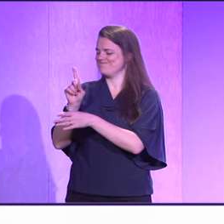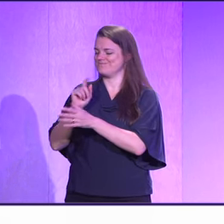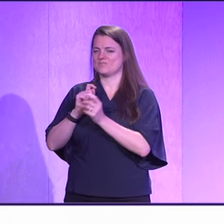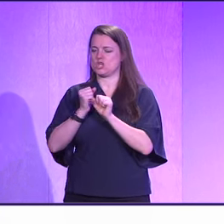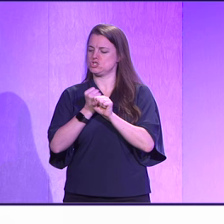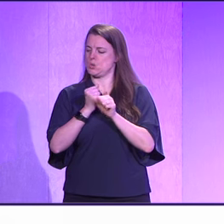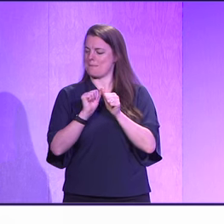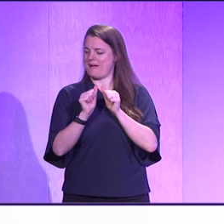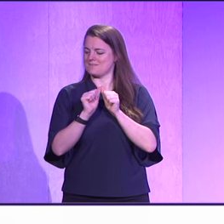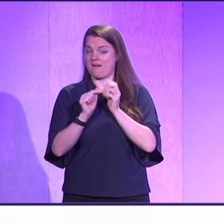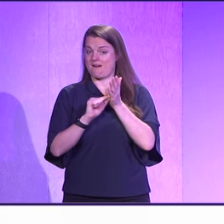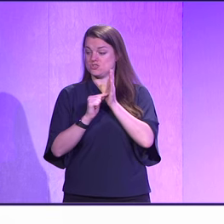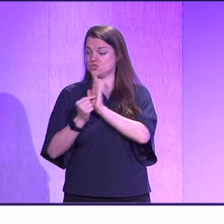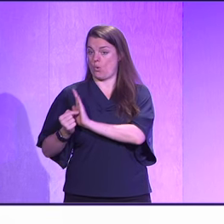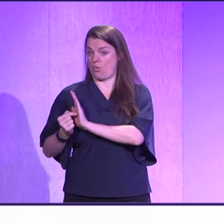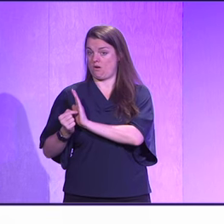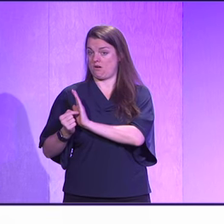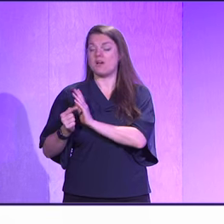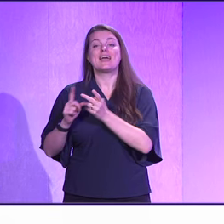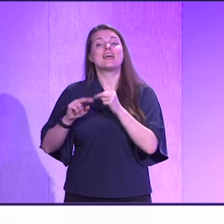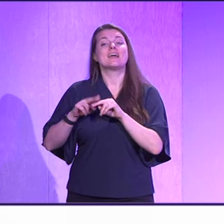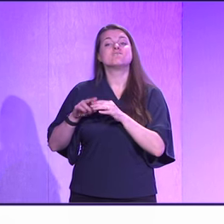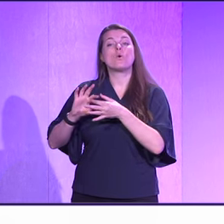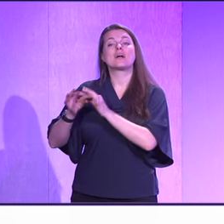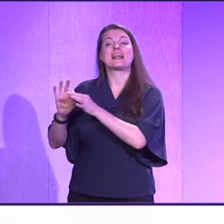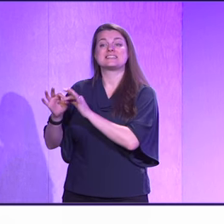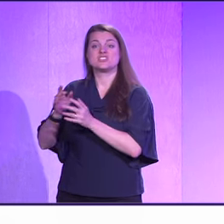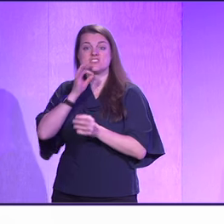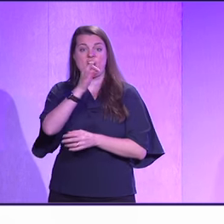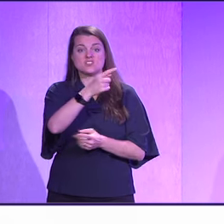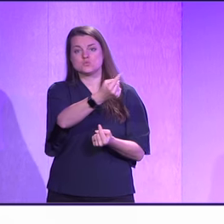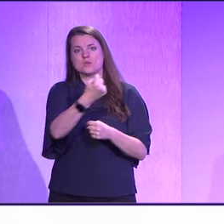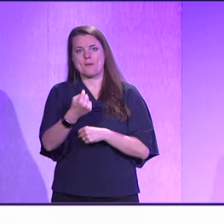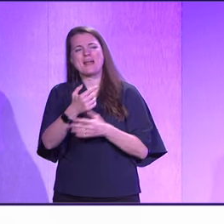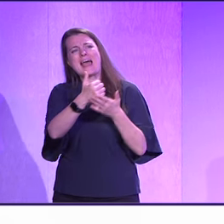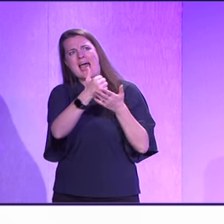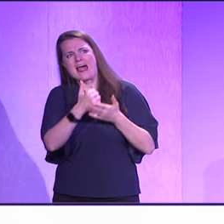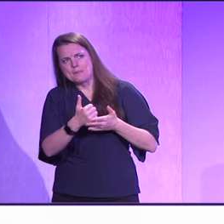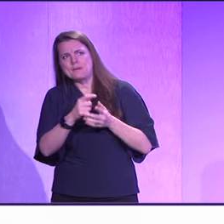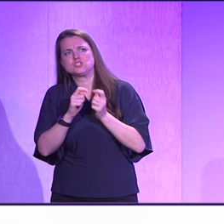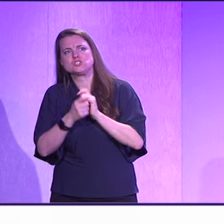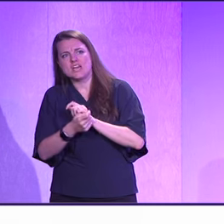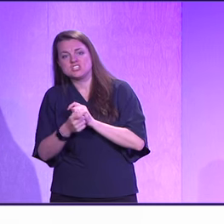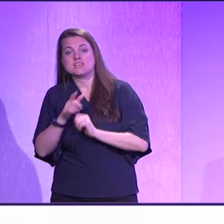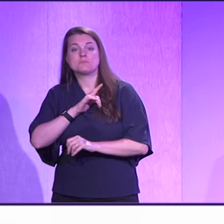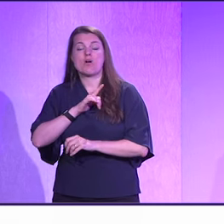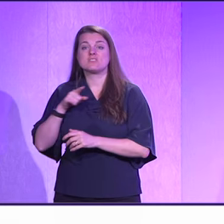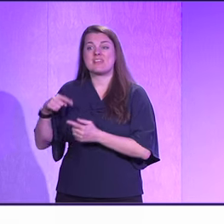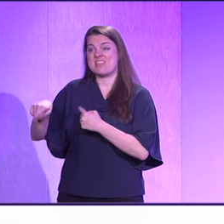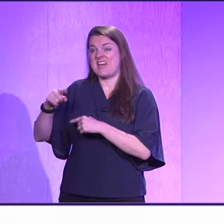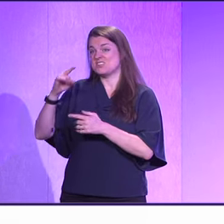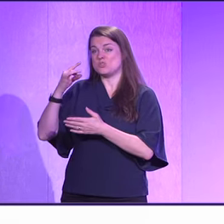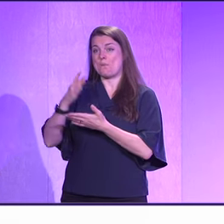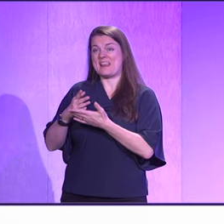Show them better. If an organization needs help changing, if they brought you in to help them change, it's because they don't believe change can